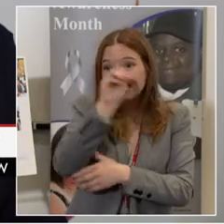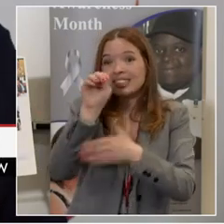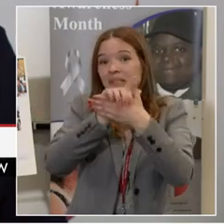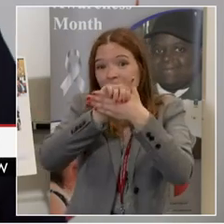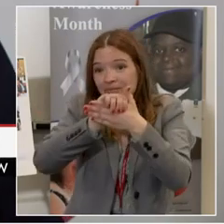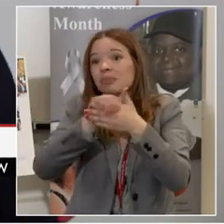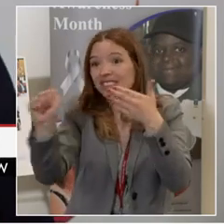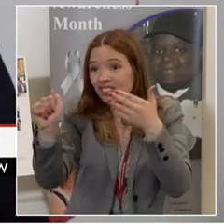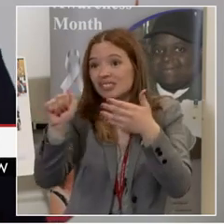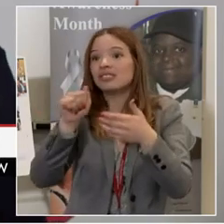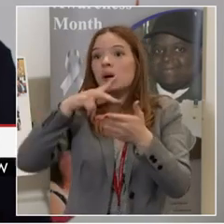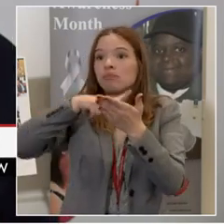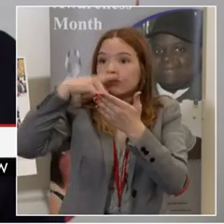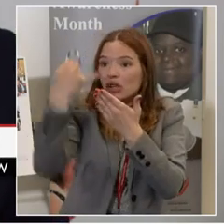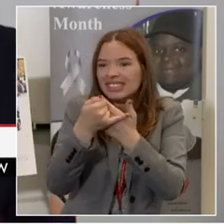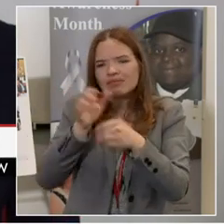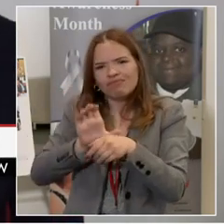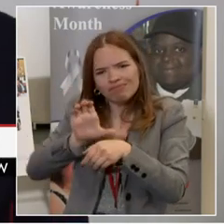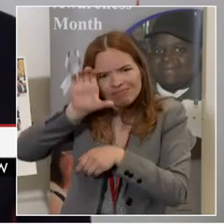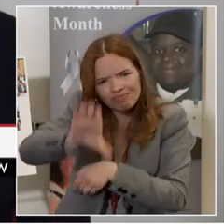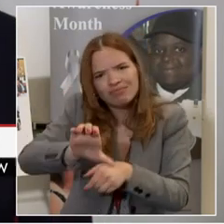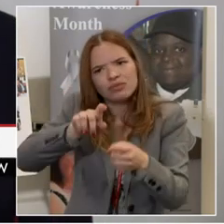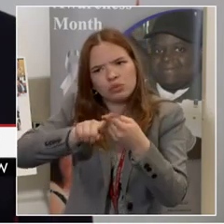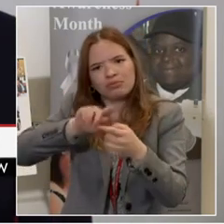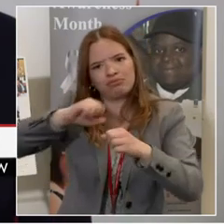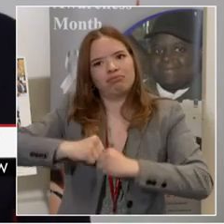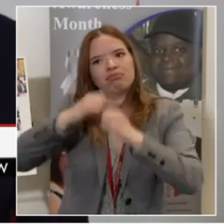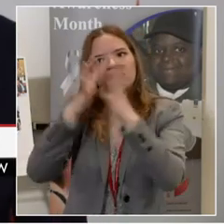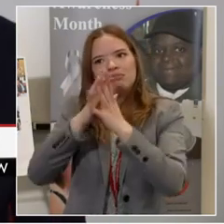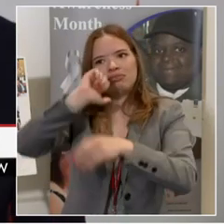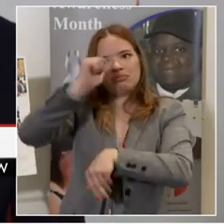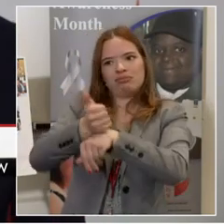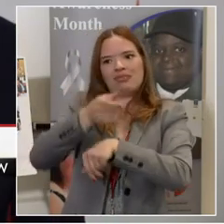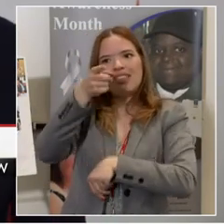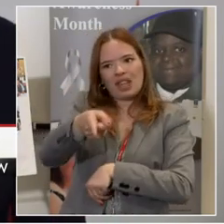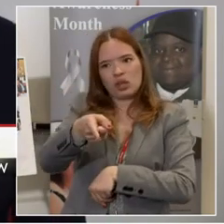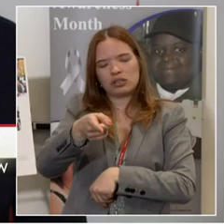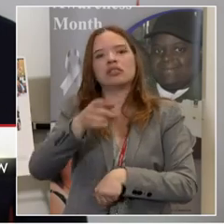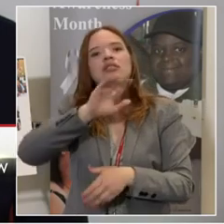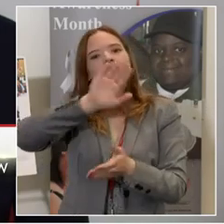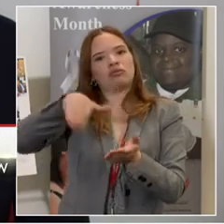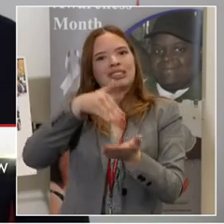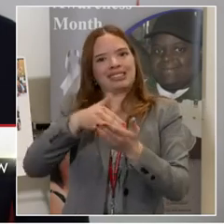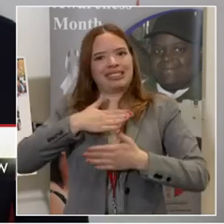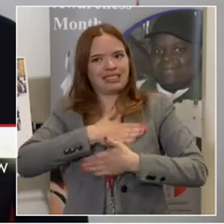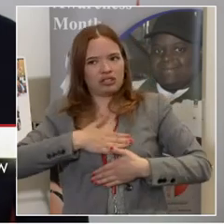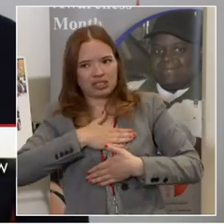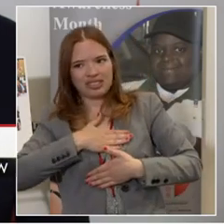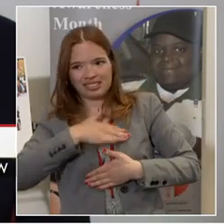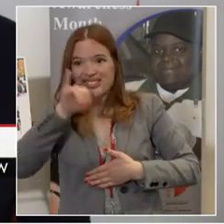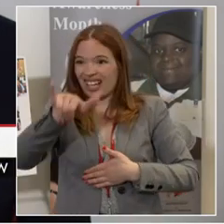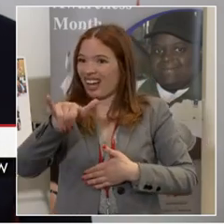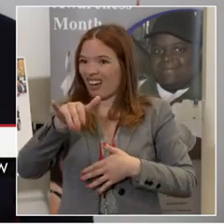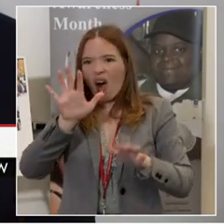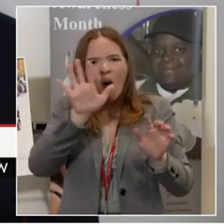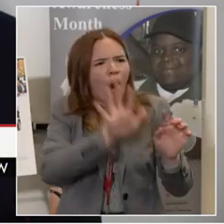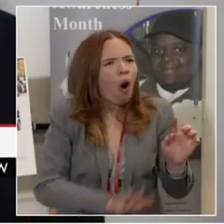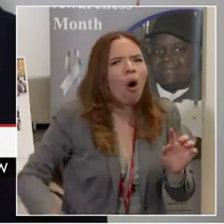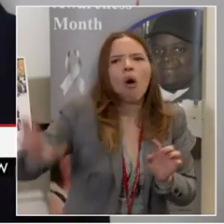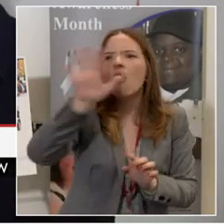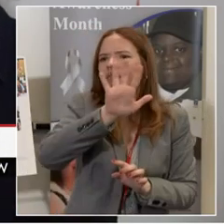therapeutic recreation center in the region. So when it opens in January, it will serve residents along the